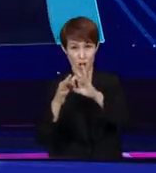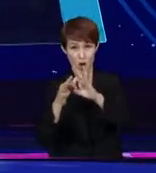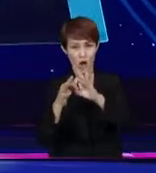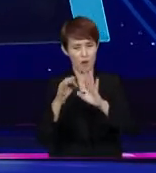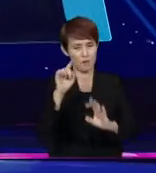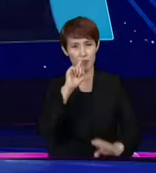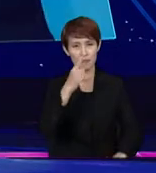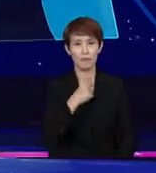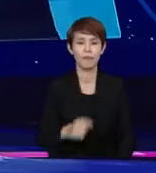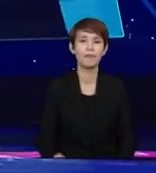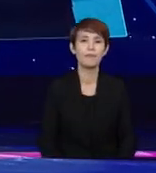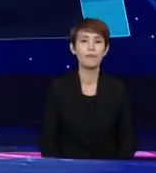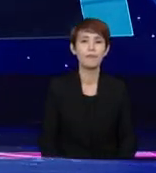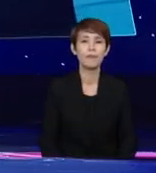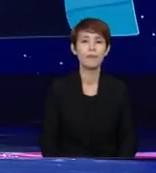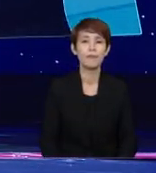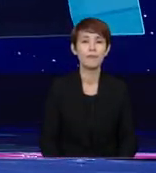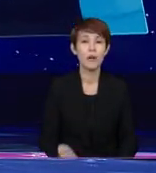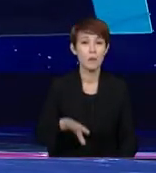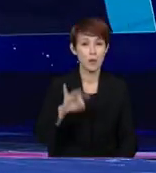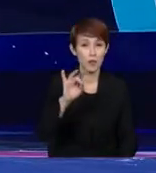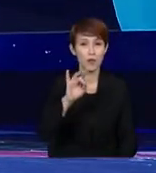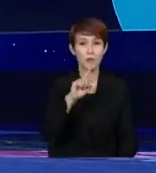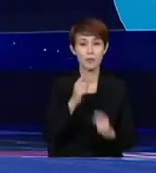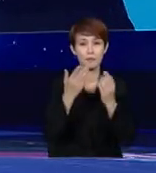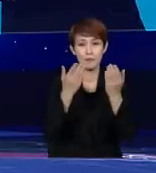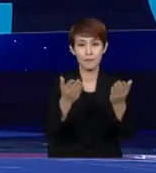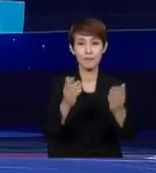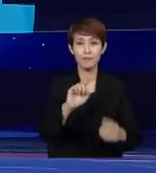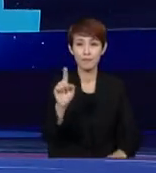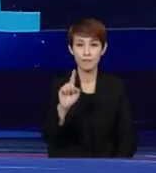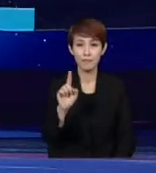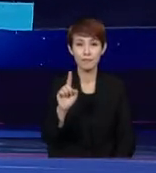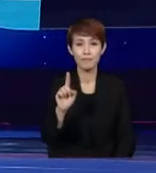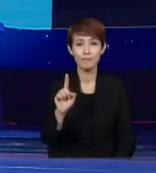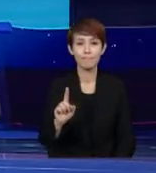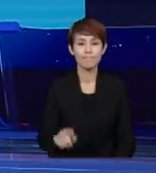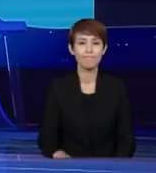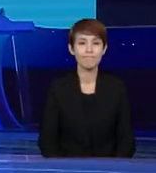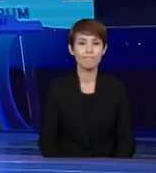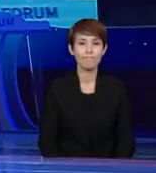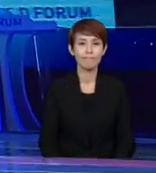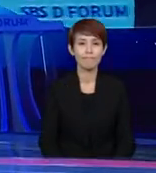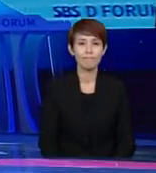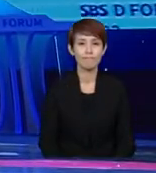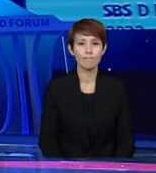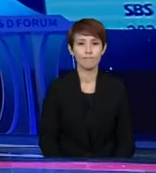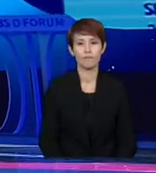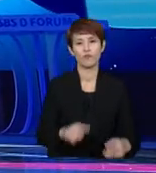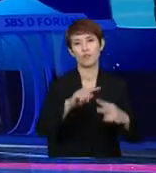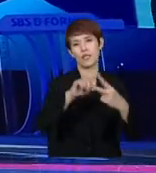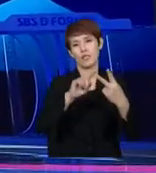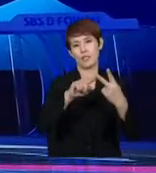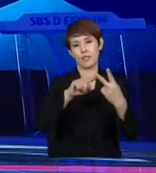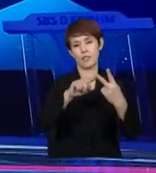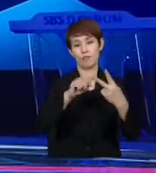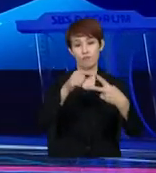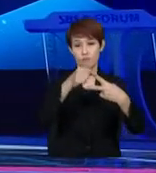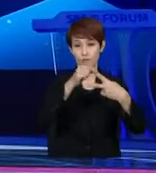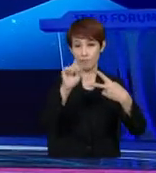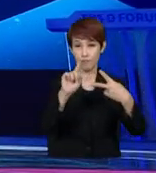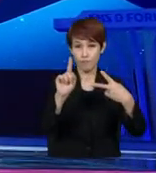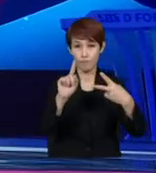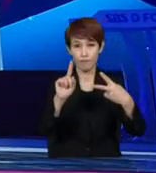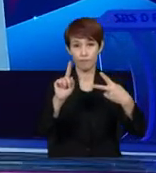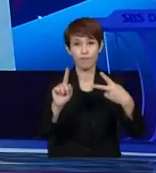a preface that warns us against, I think, two widespread tendencies. One is a kind of